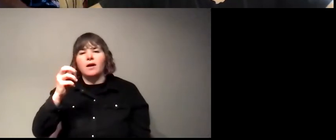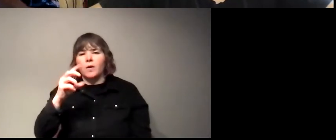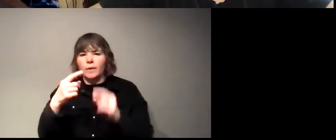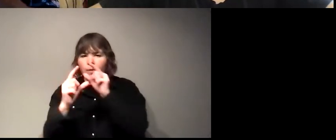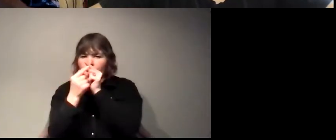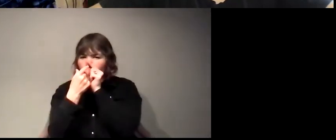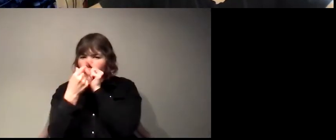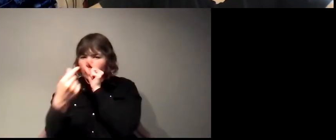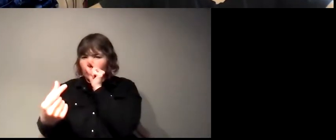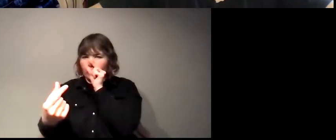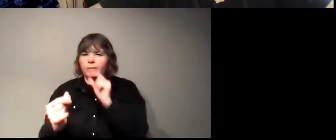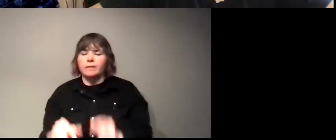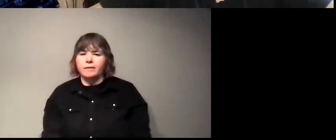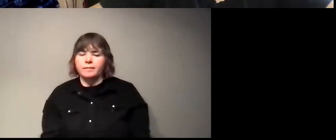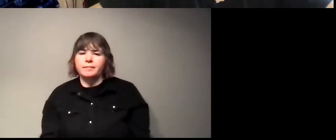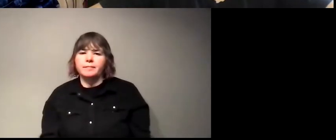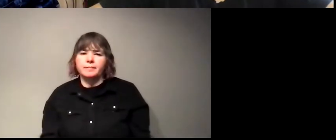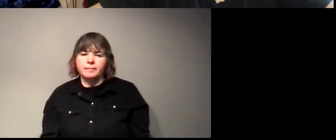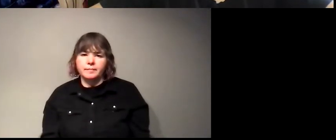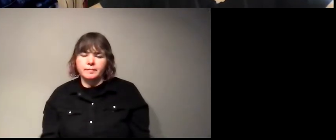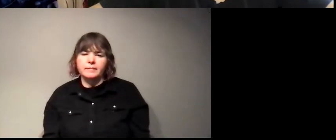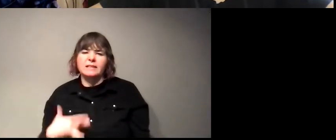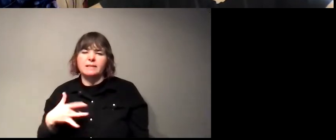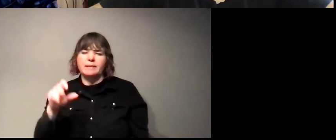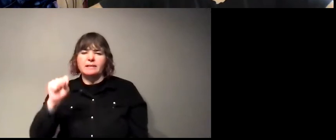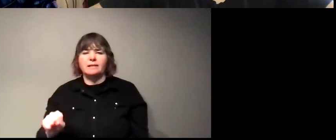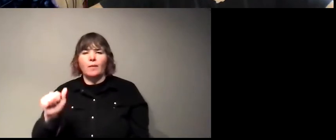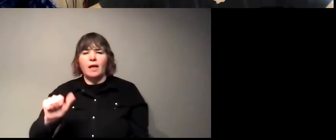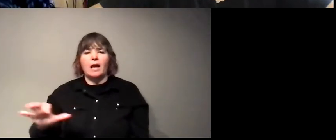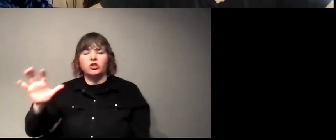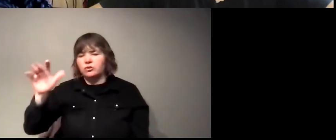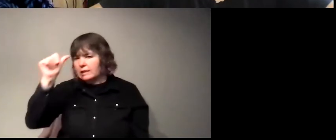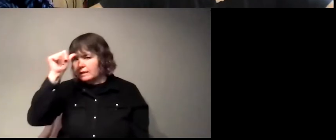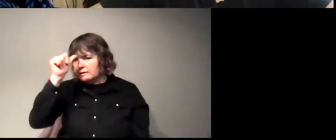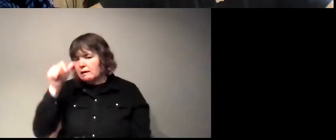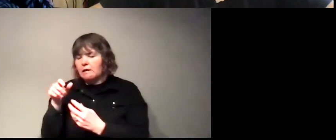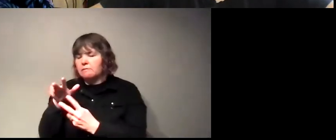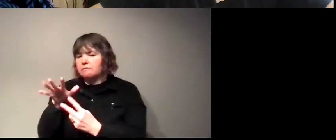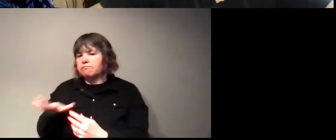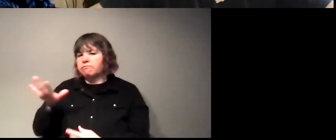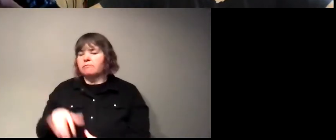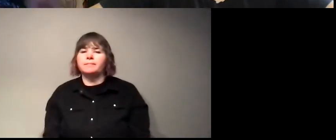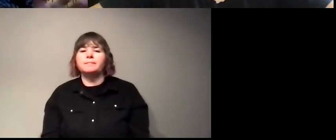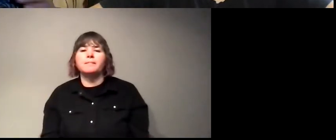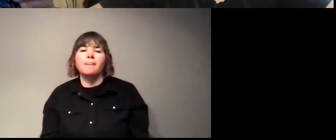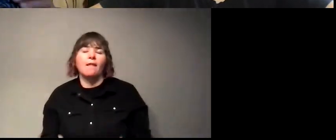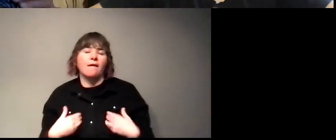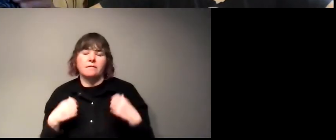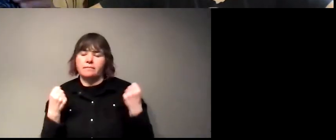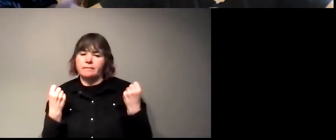long snout. They're typically found in South Asia, India mostly. So we have a ton of